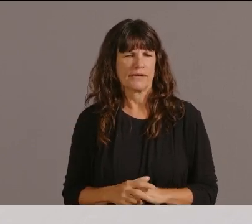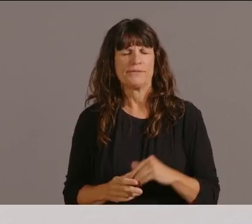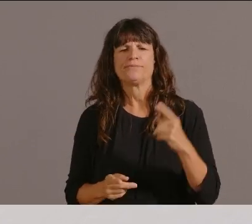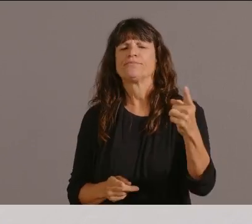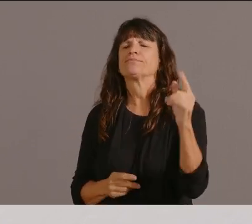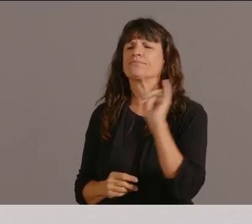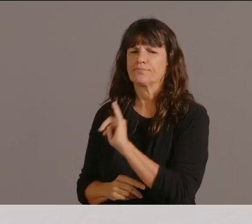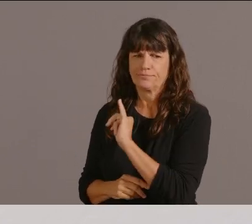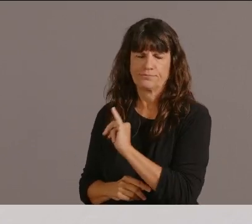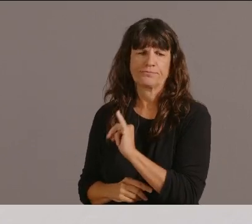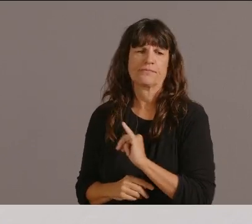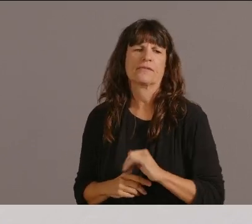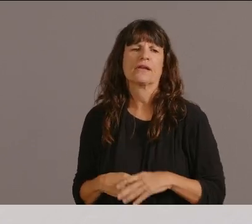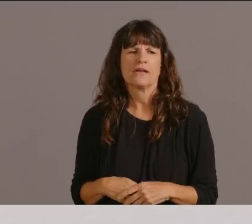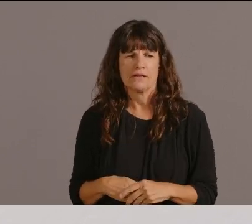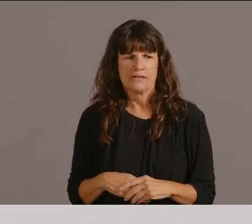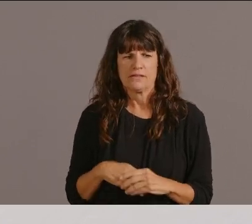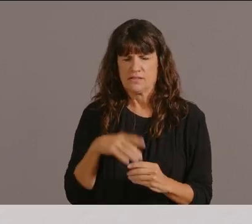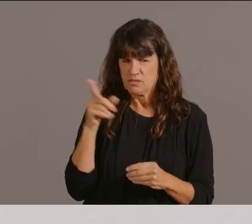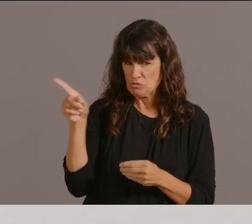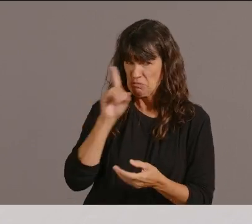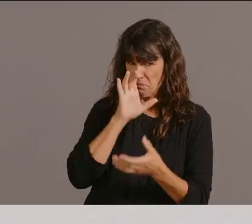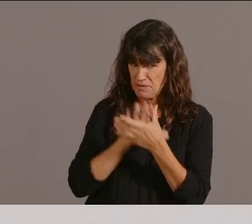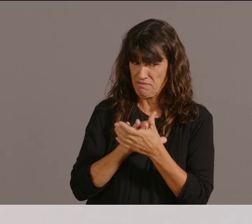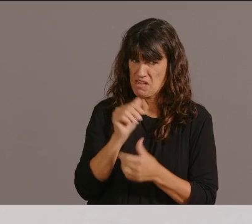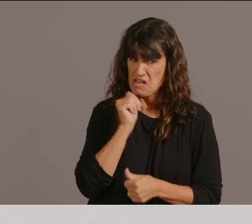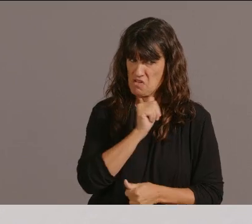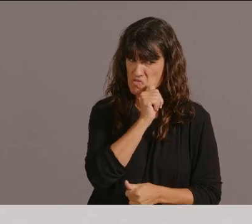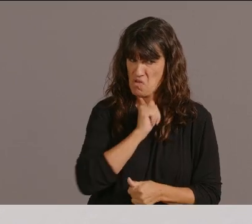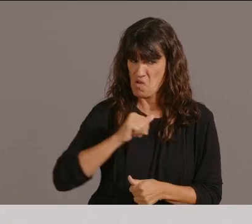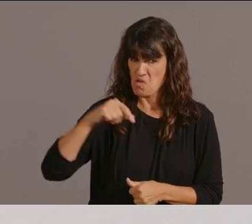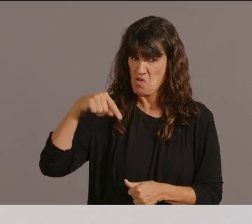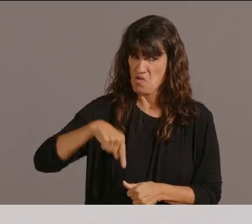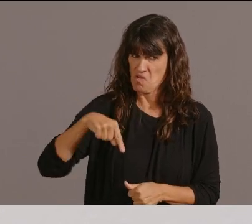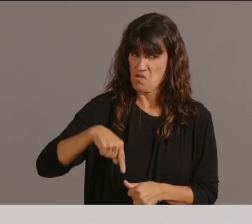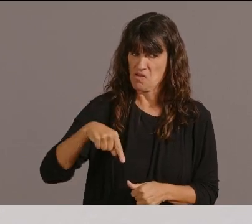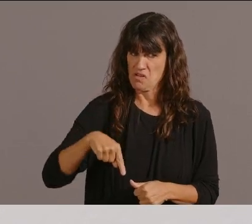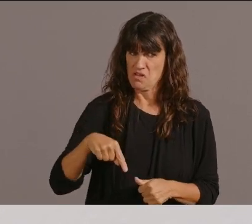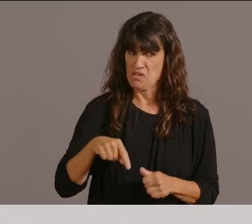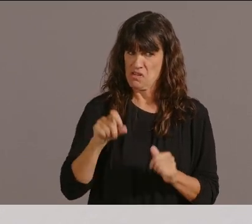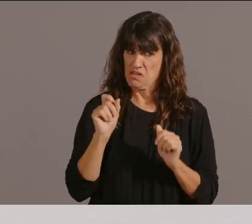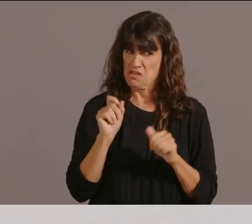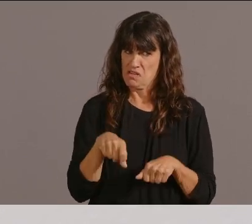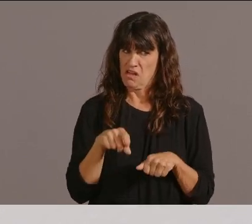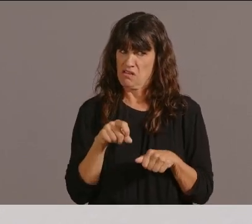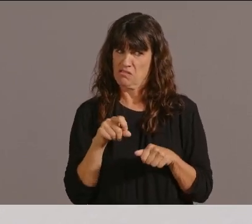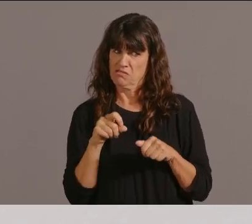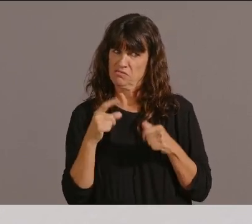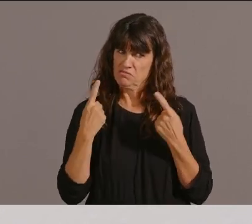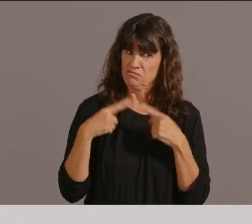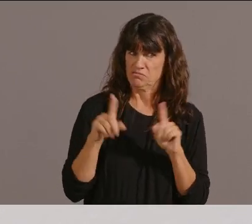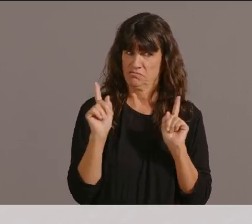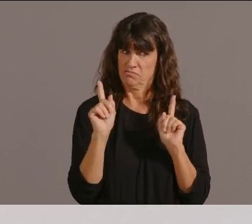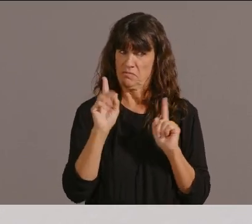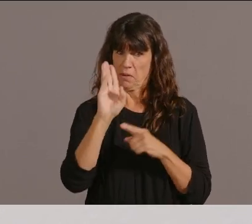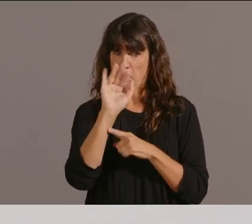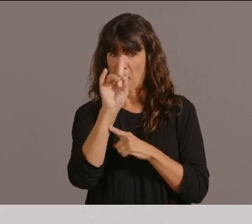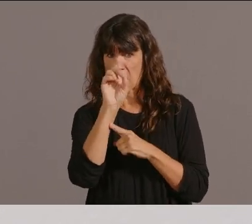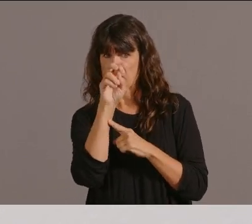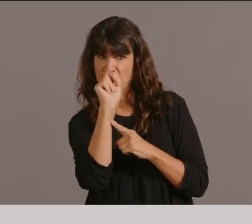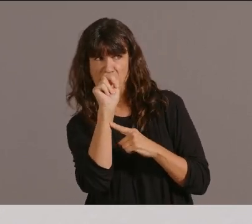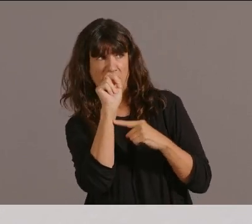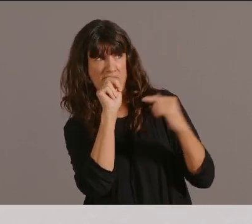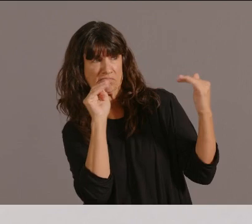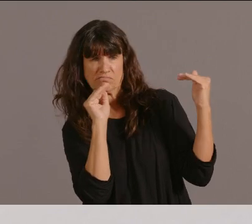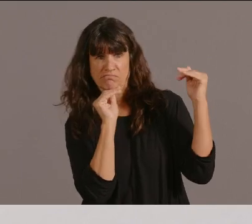you believe that Arizona can reach that goal from President Biden of May 1st opening